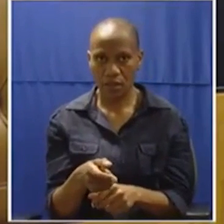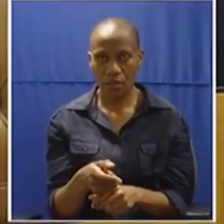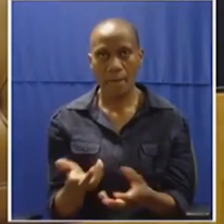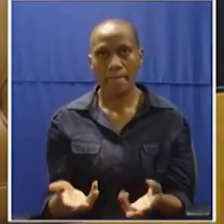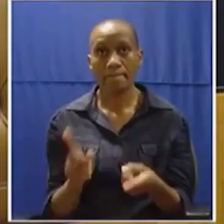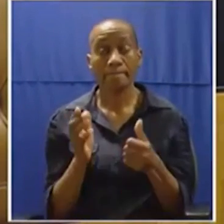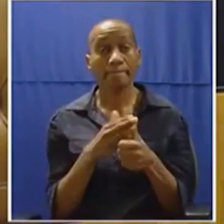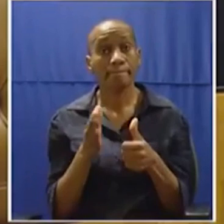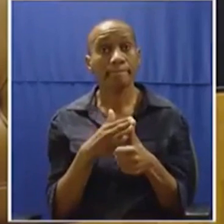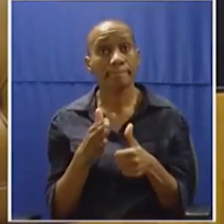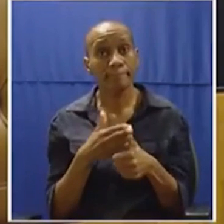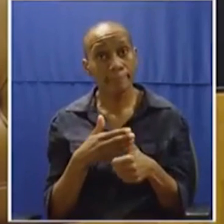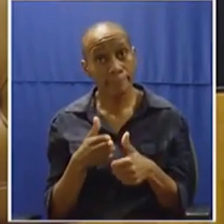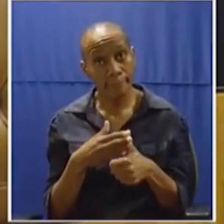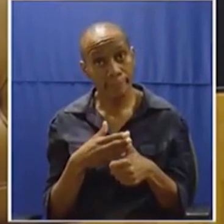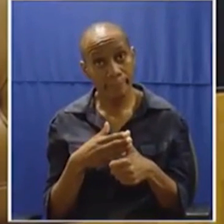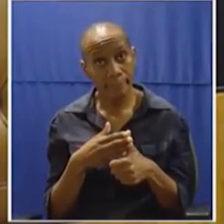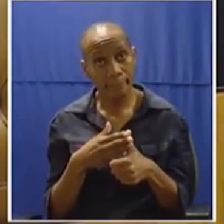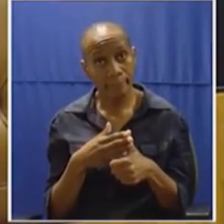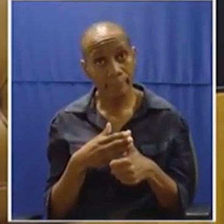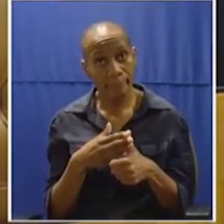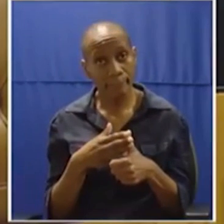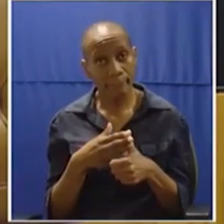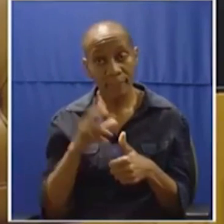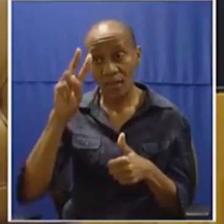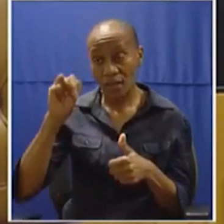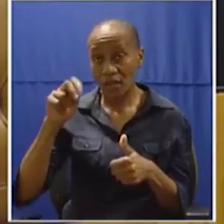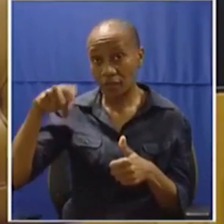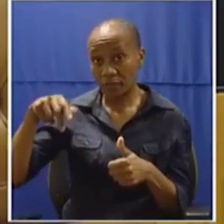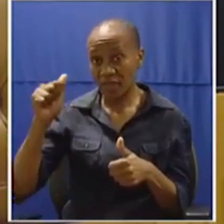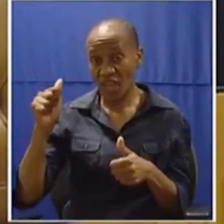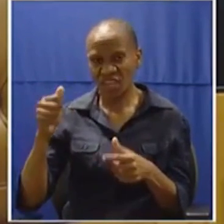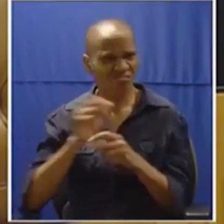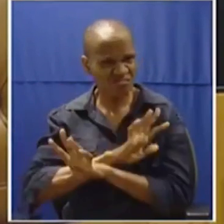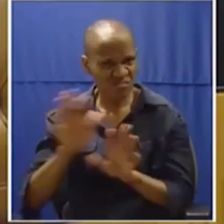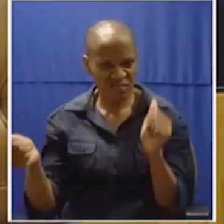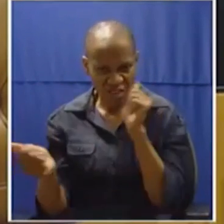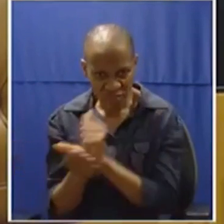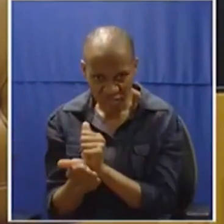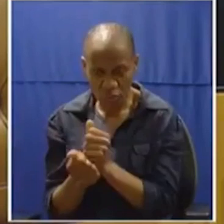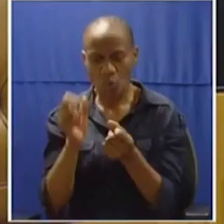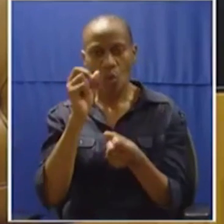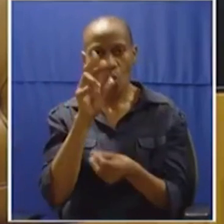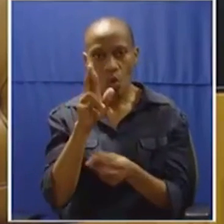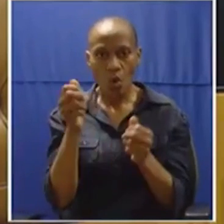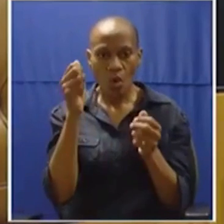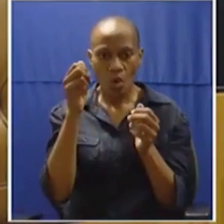the prosecution does not arrest and investigate alleged